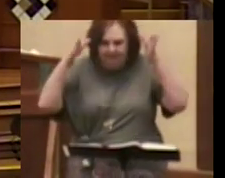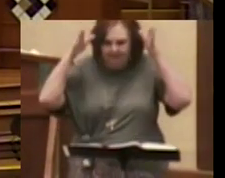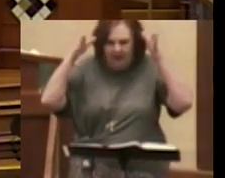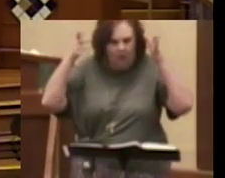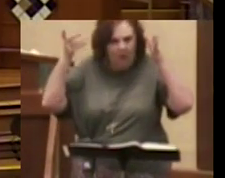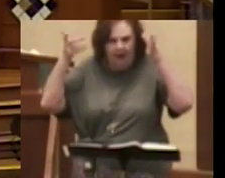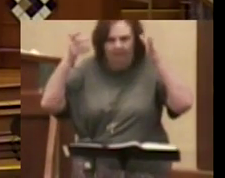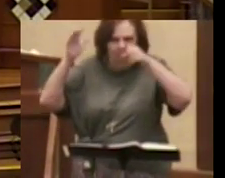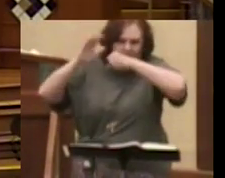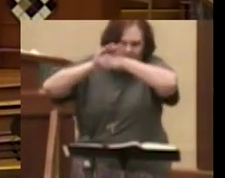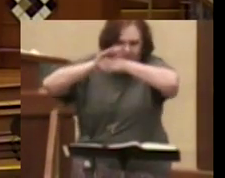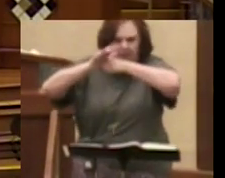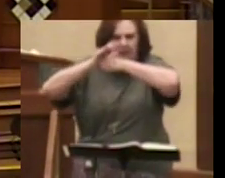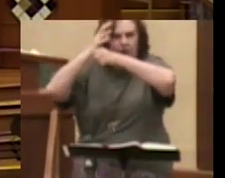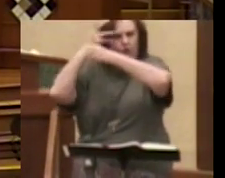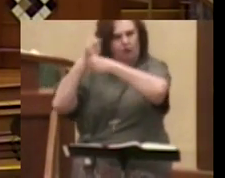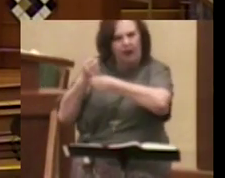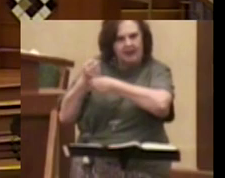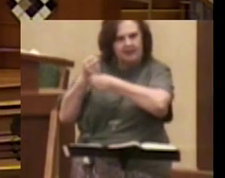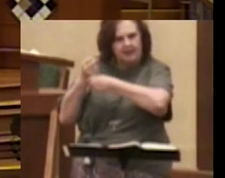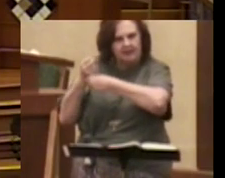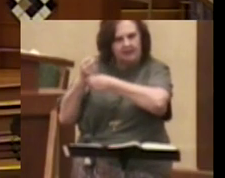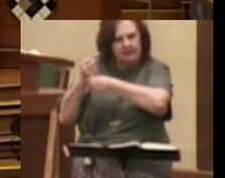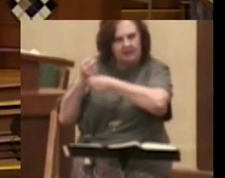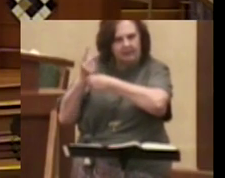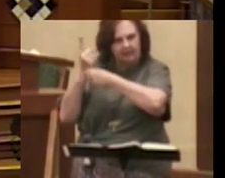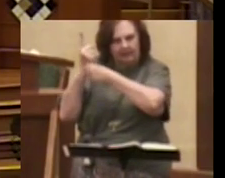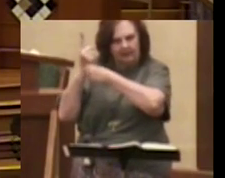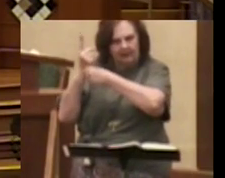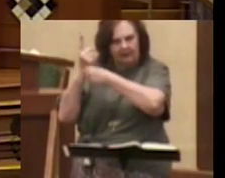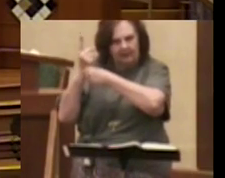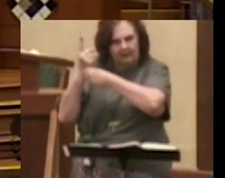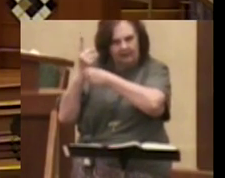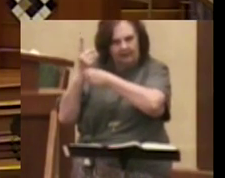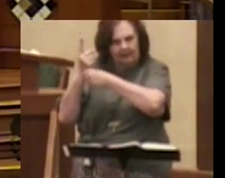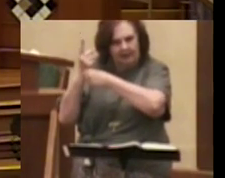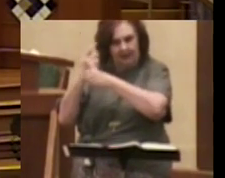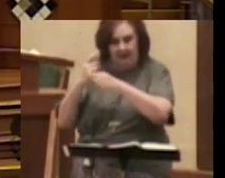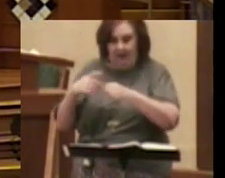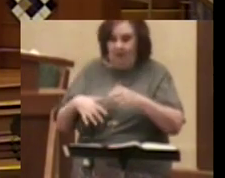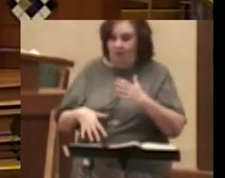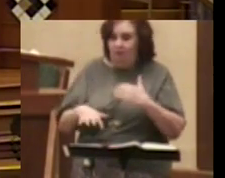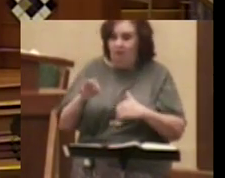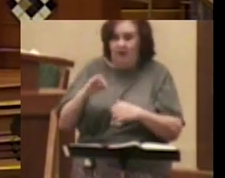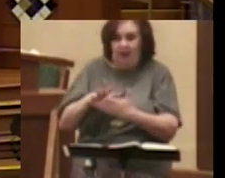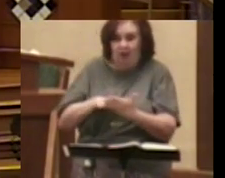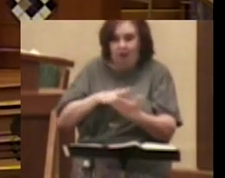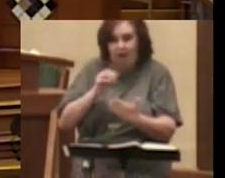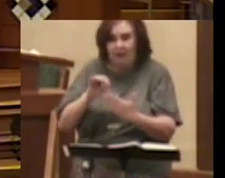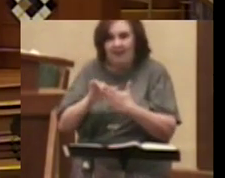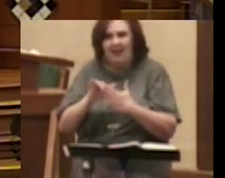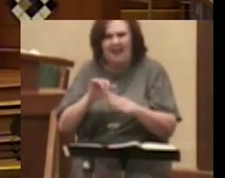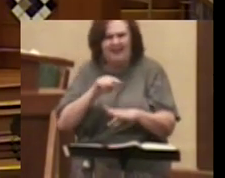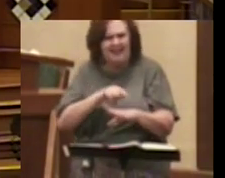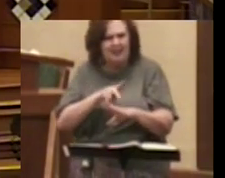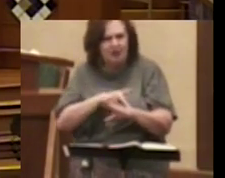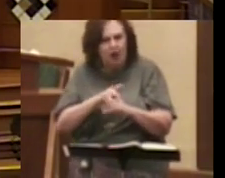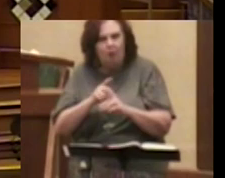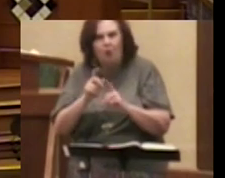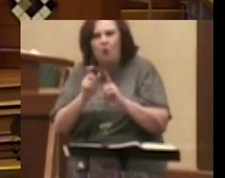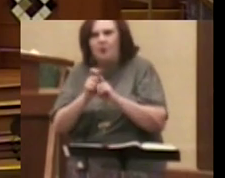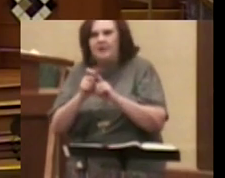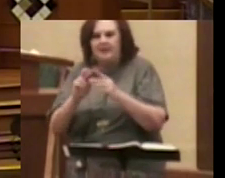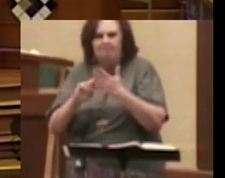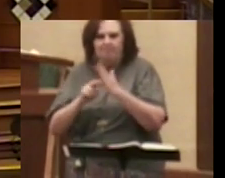trust. When we have complete trust, we discover that this psalm and its words help us to solely